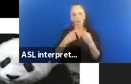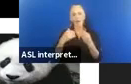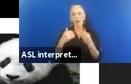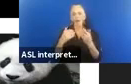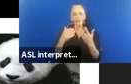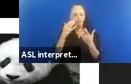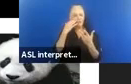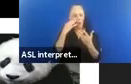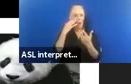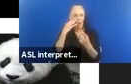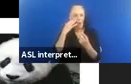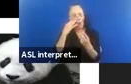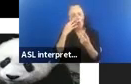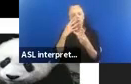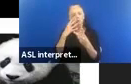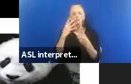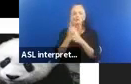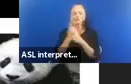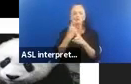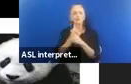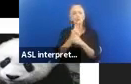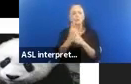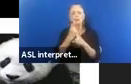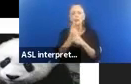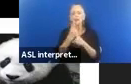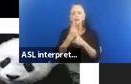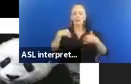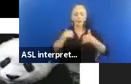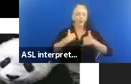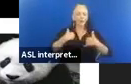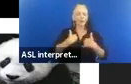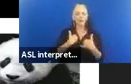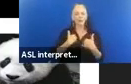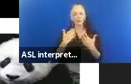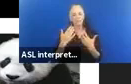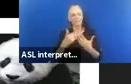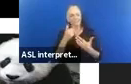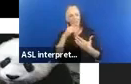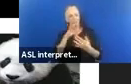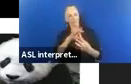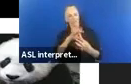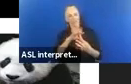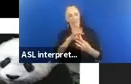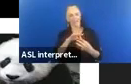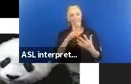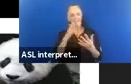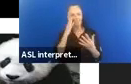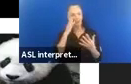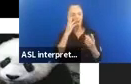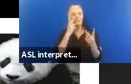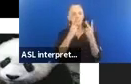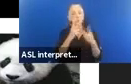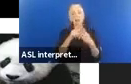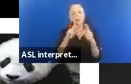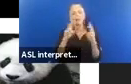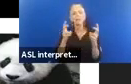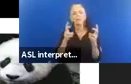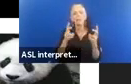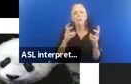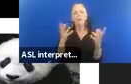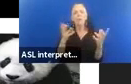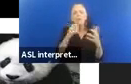relate to, that's very charismatic, but rarely do we think of the diversity of the hidden world.